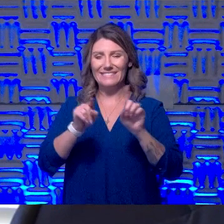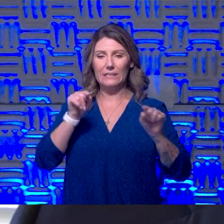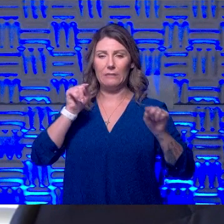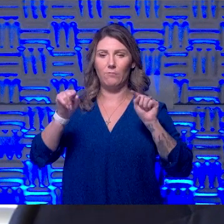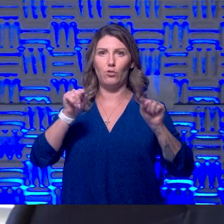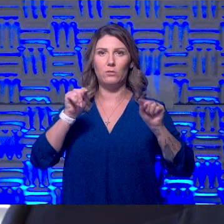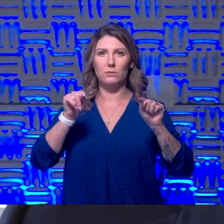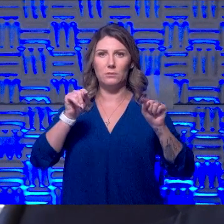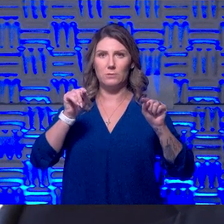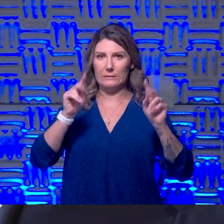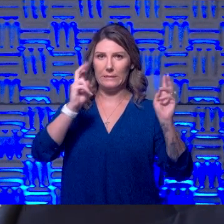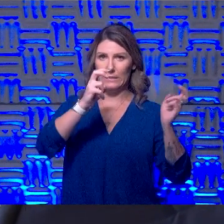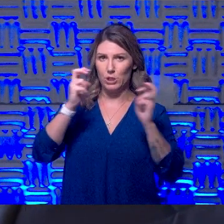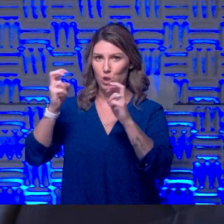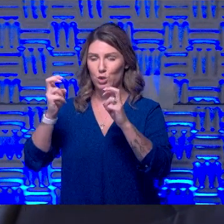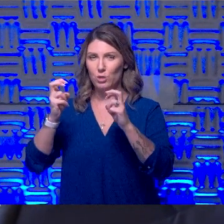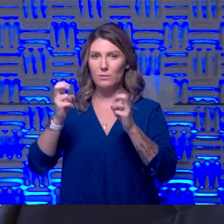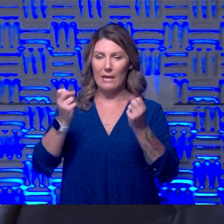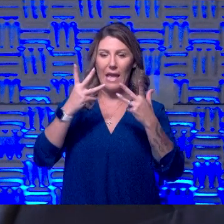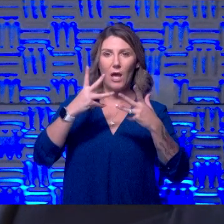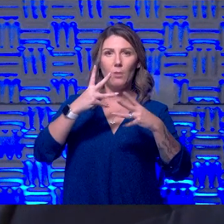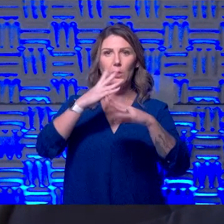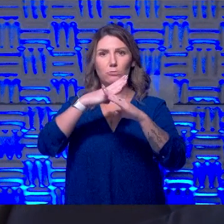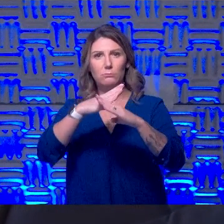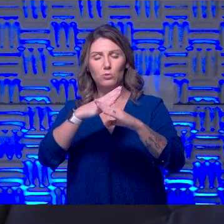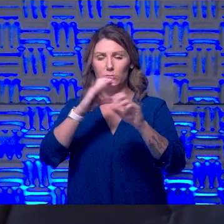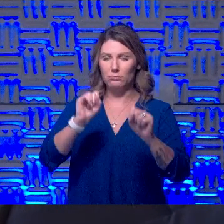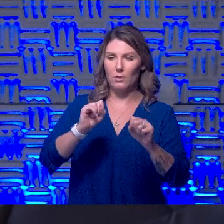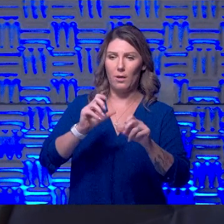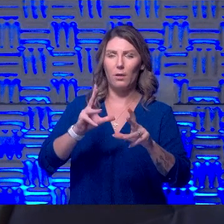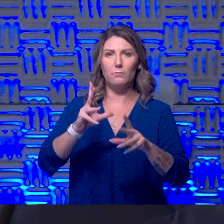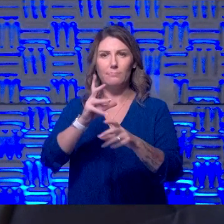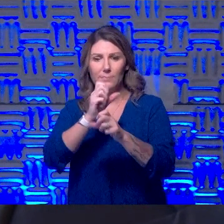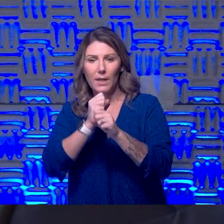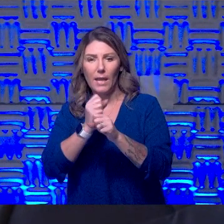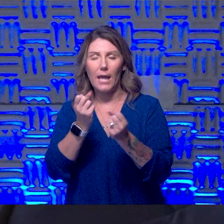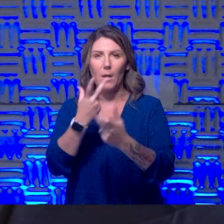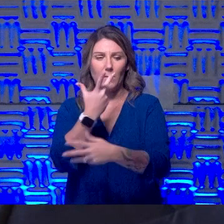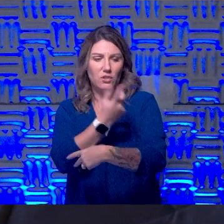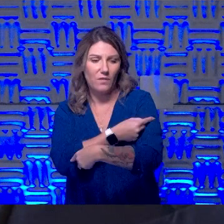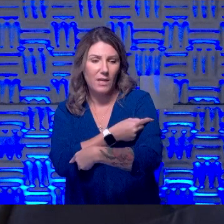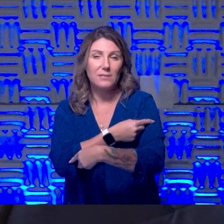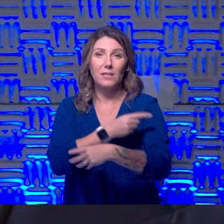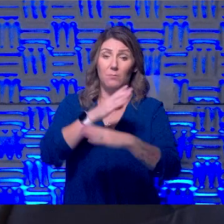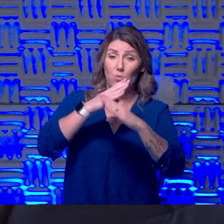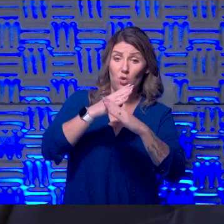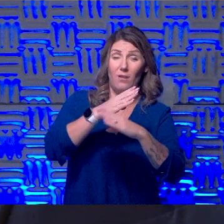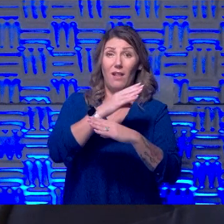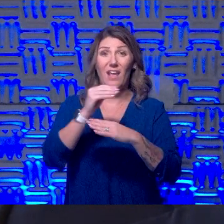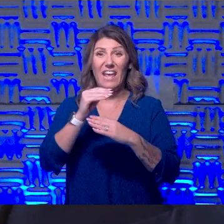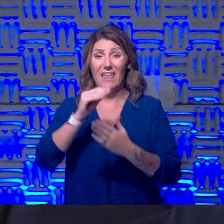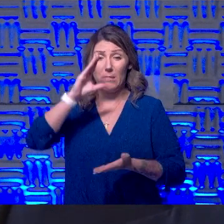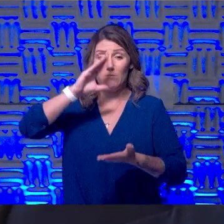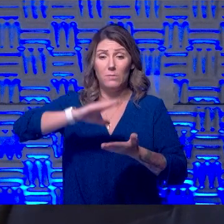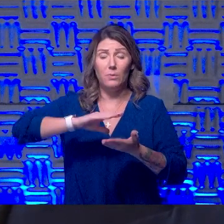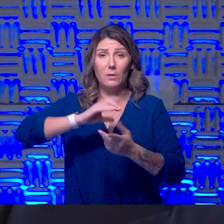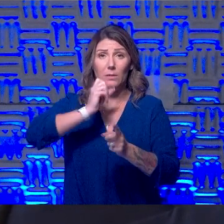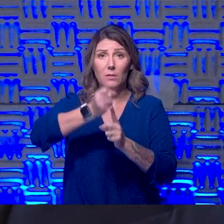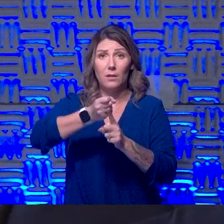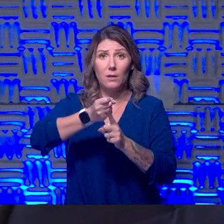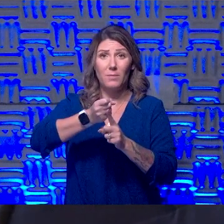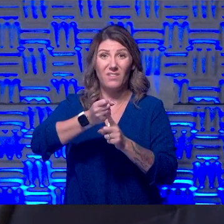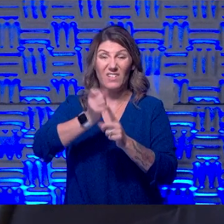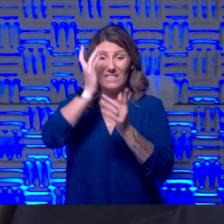those two issues and how much immunity you can get, how much a vaccine can not only give you immunity, but maybe lessen the impact